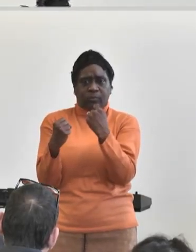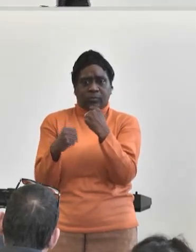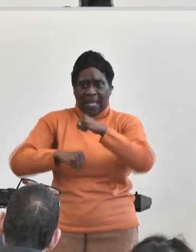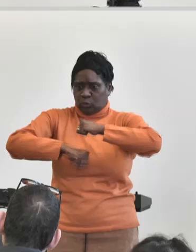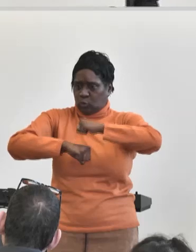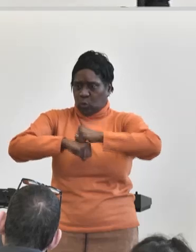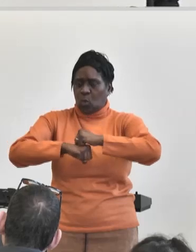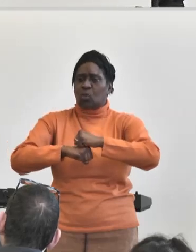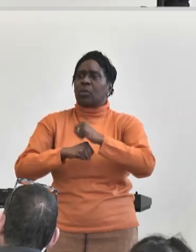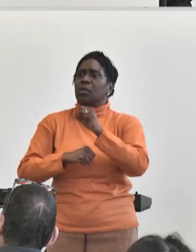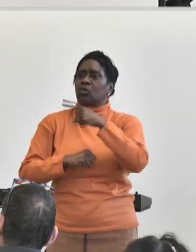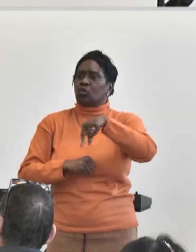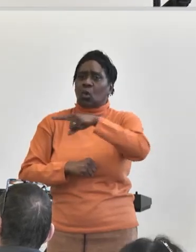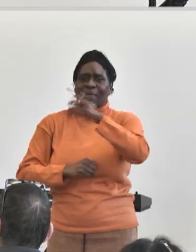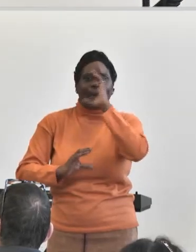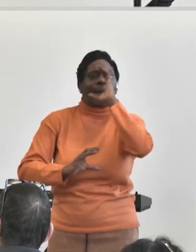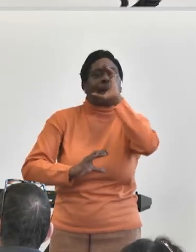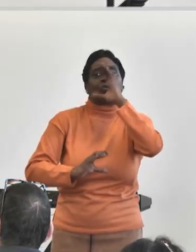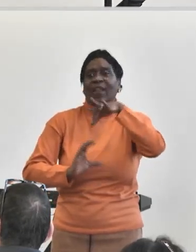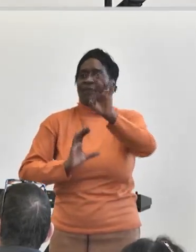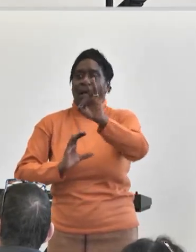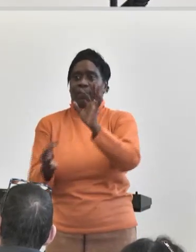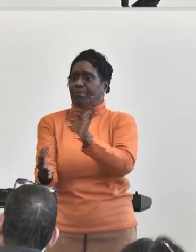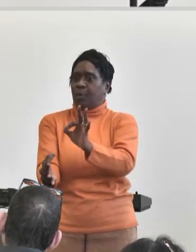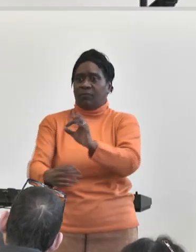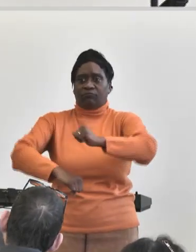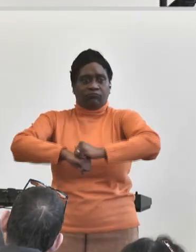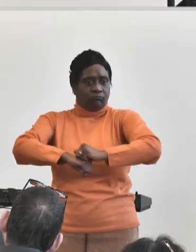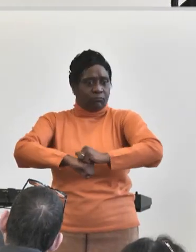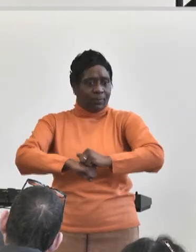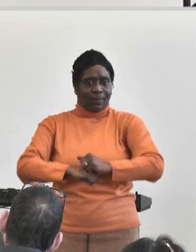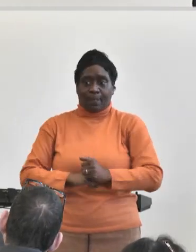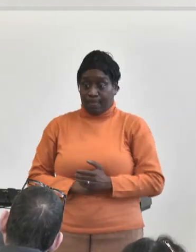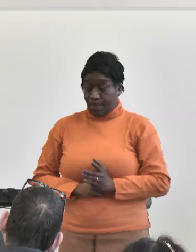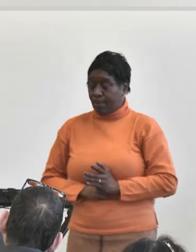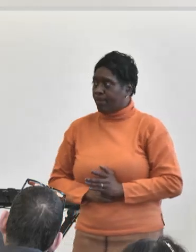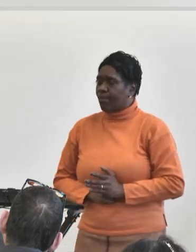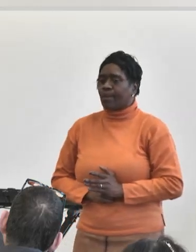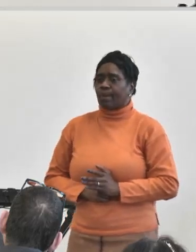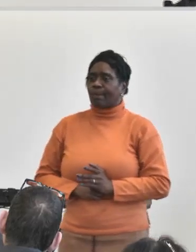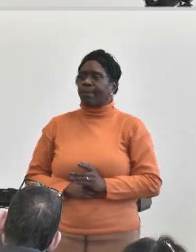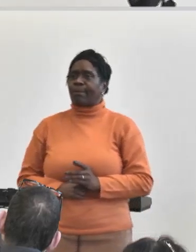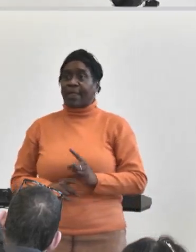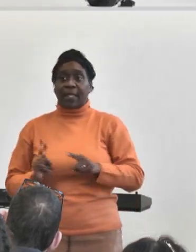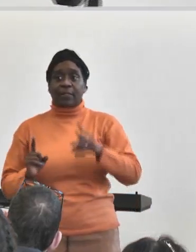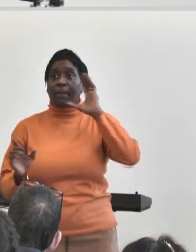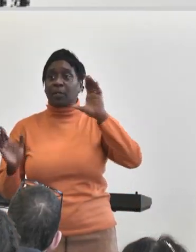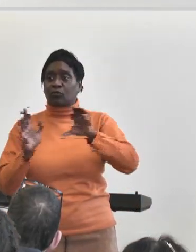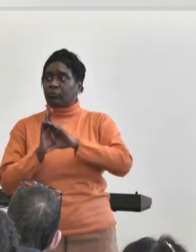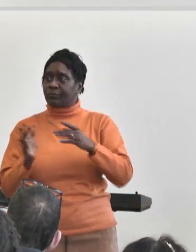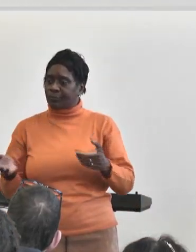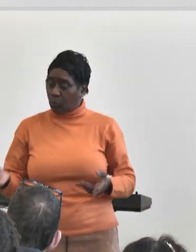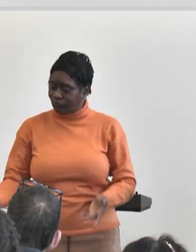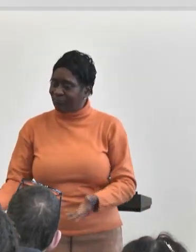fuerza. And so they would search until they found it. Entonces buscaban hasta que la encontraron. Here's the literal picture. Esta es una